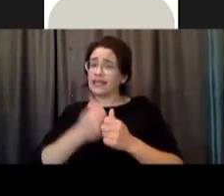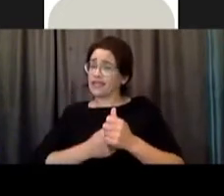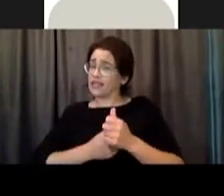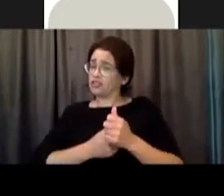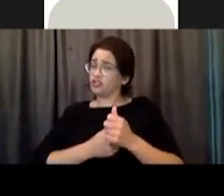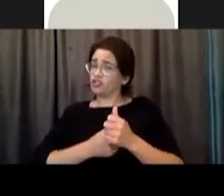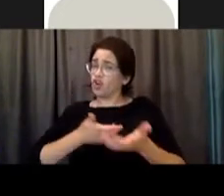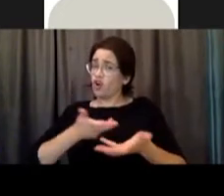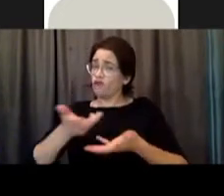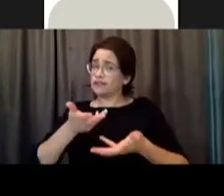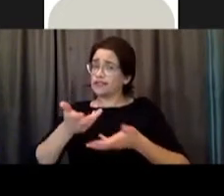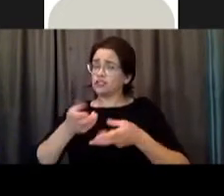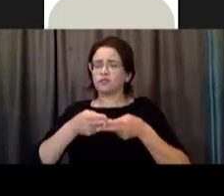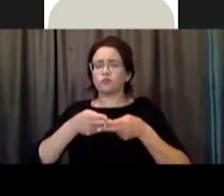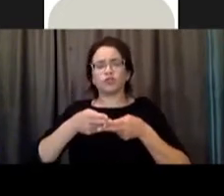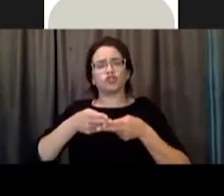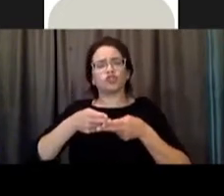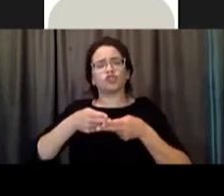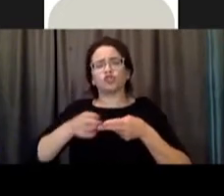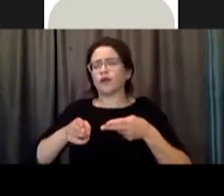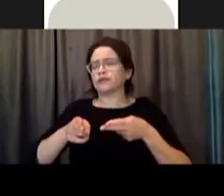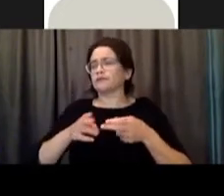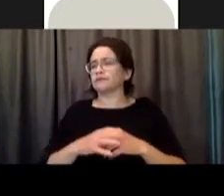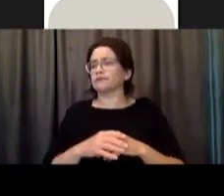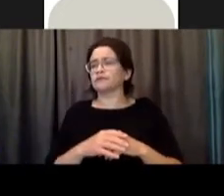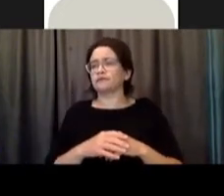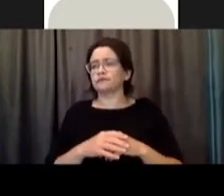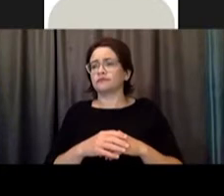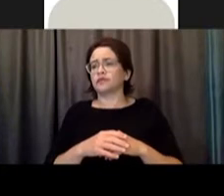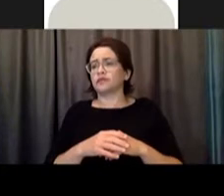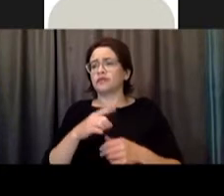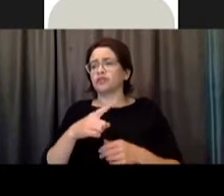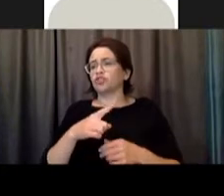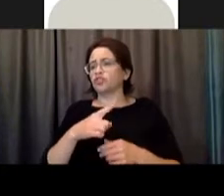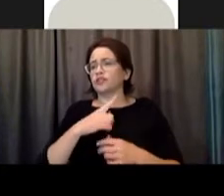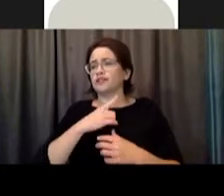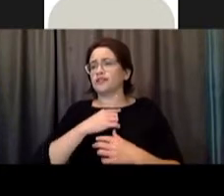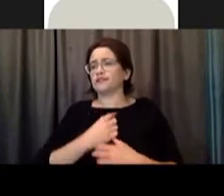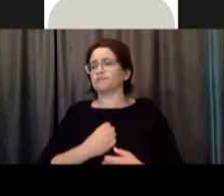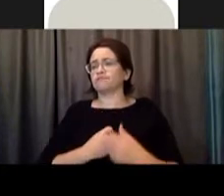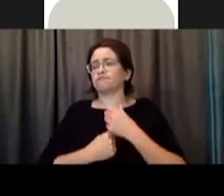She was not forthcoming with information, not at all like she was about her childhood or World War II.